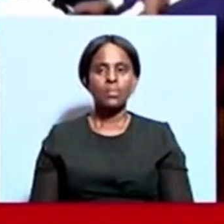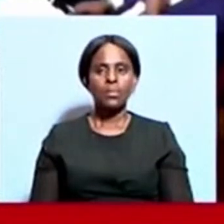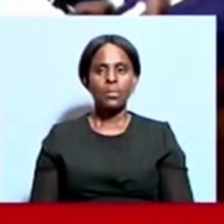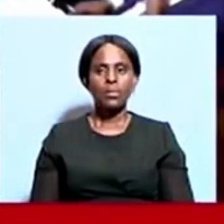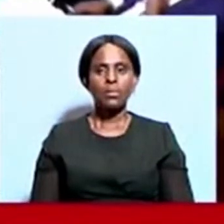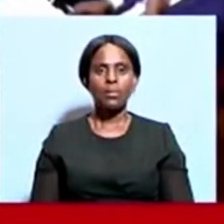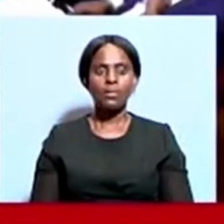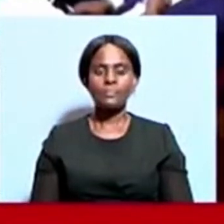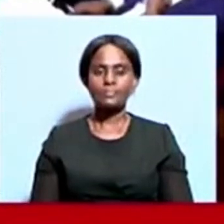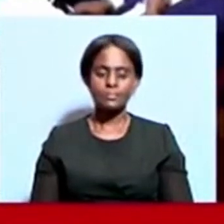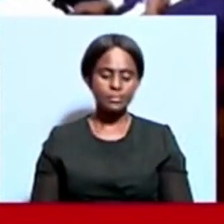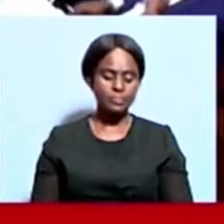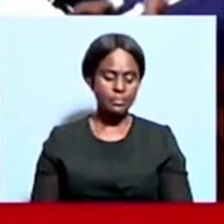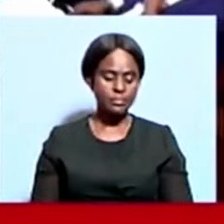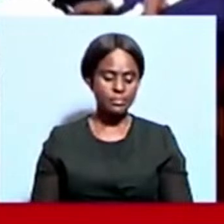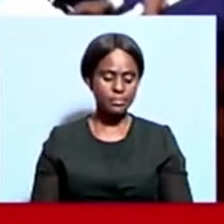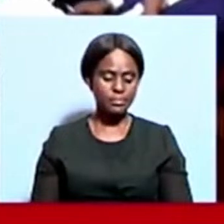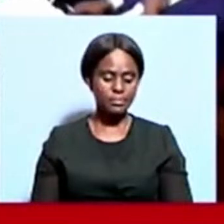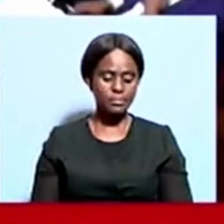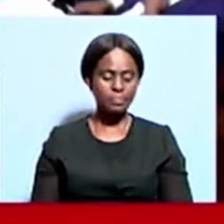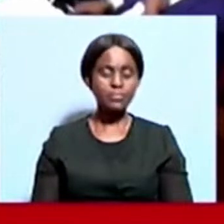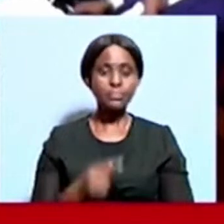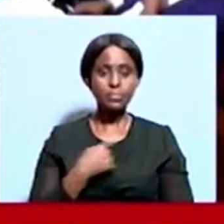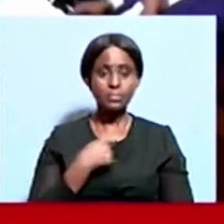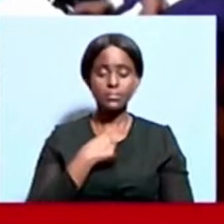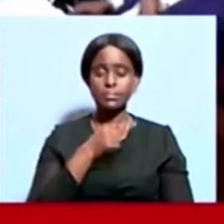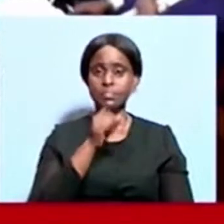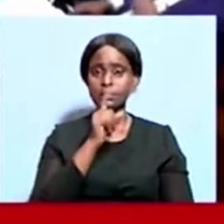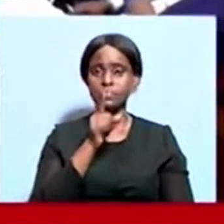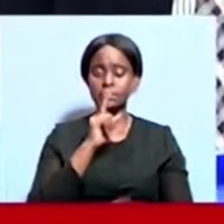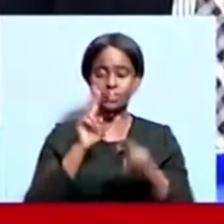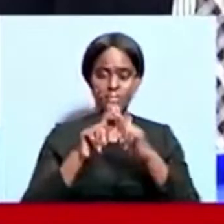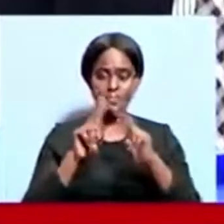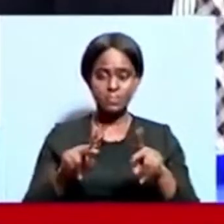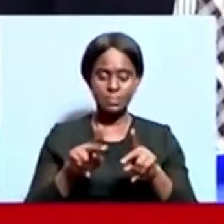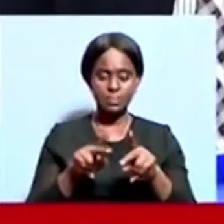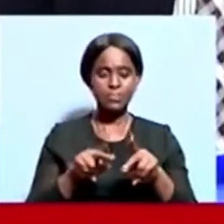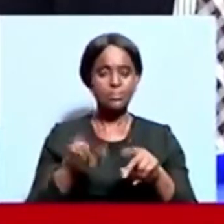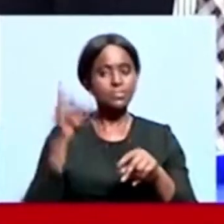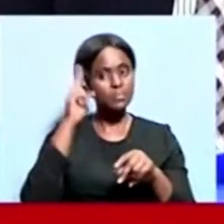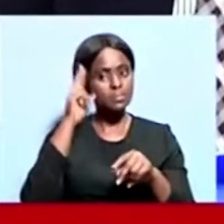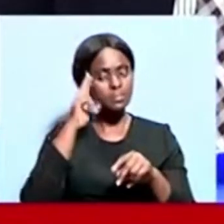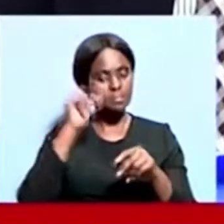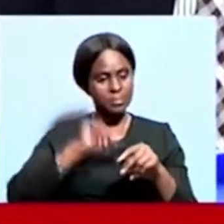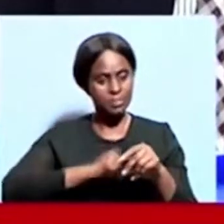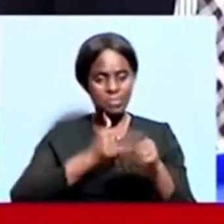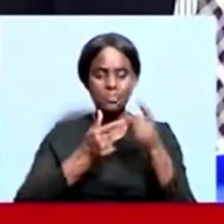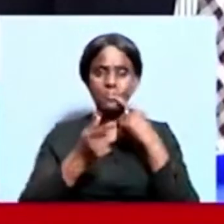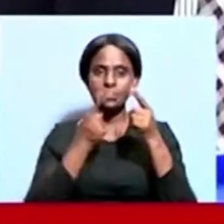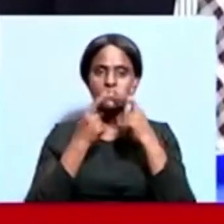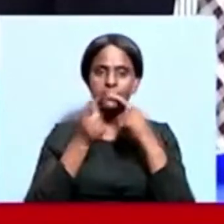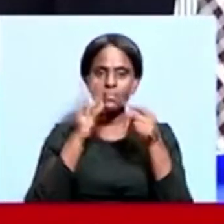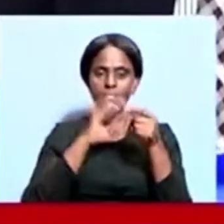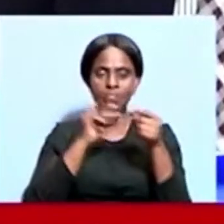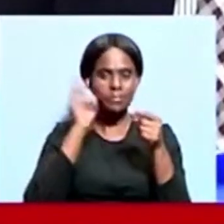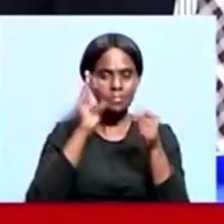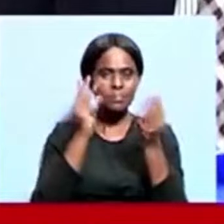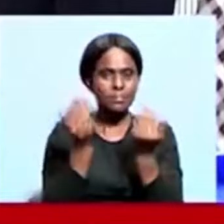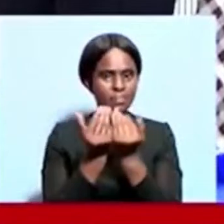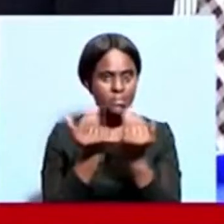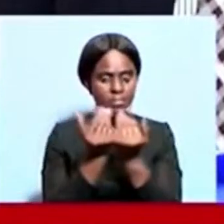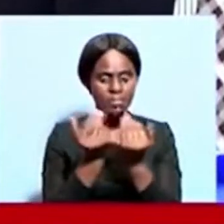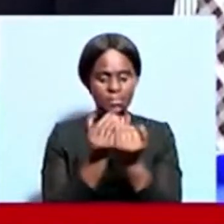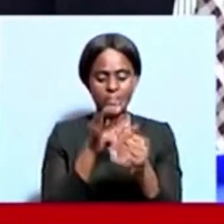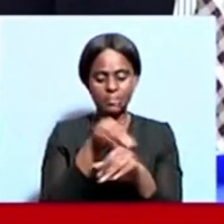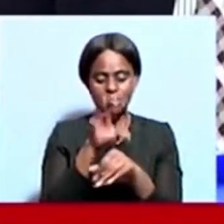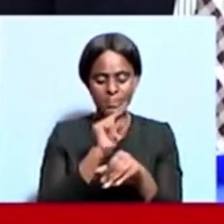Chair. I'm sure, Chair, kindly you recall that we did mention that we would seek guidance, and